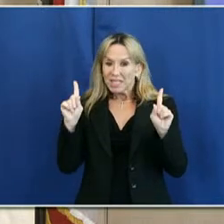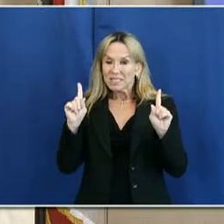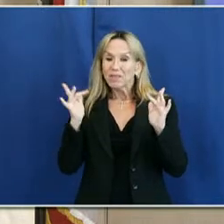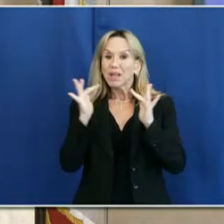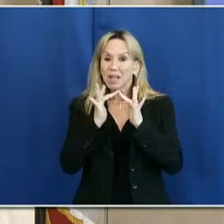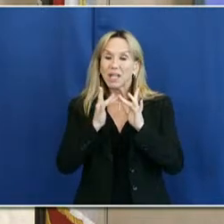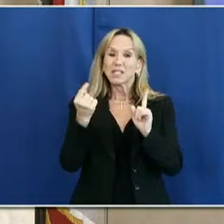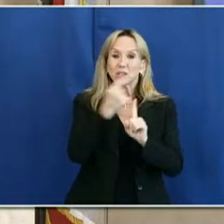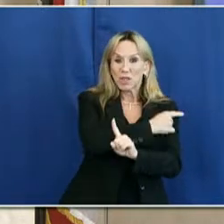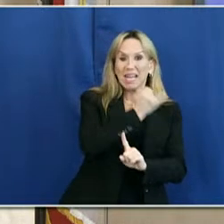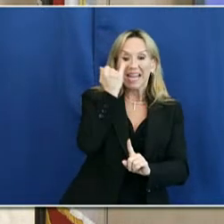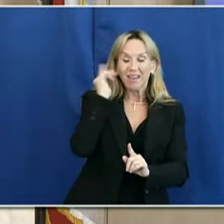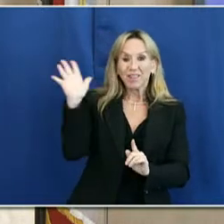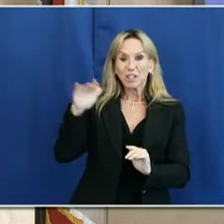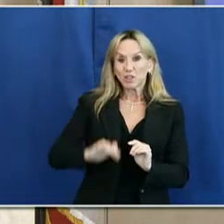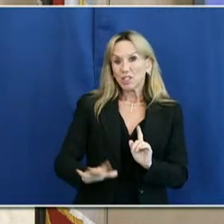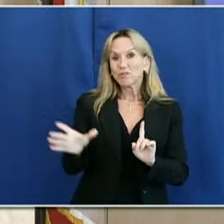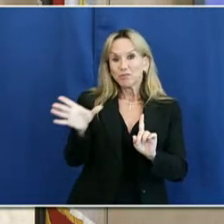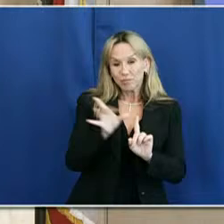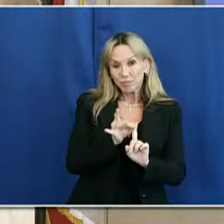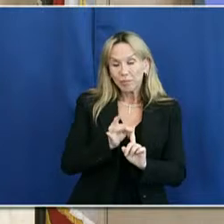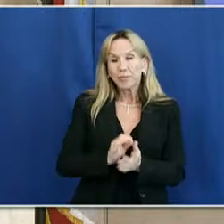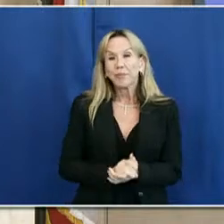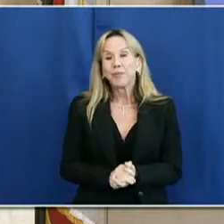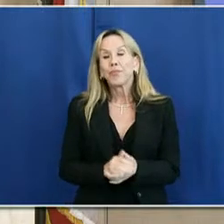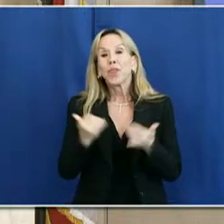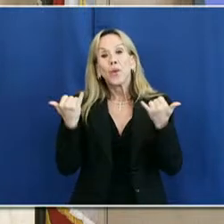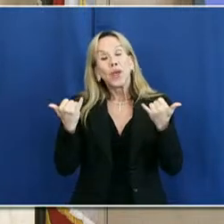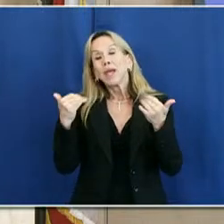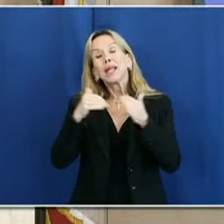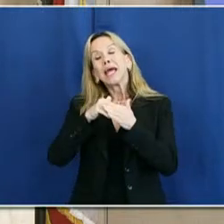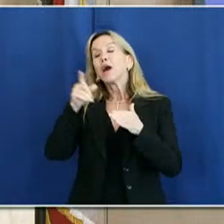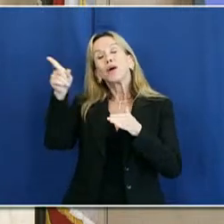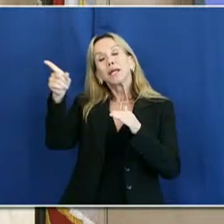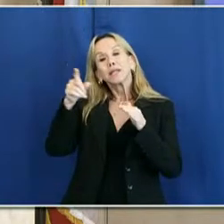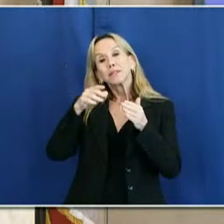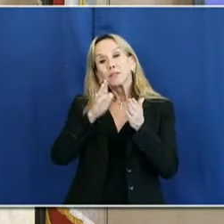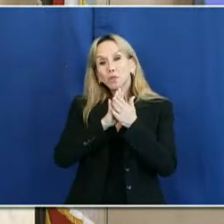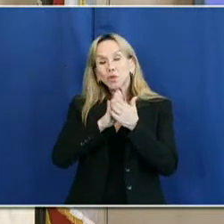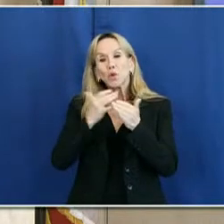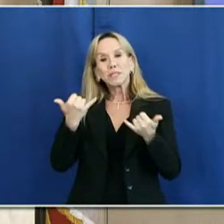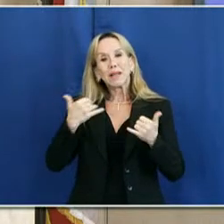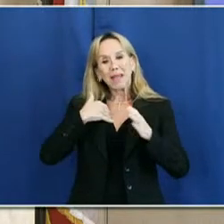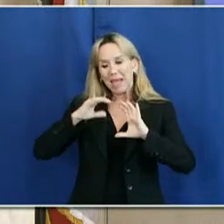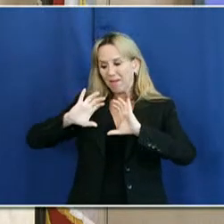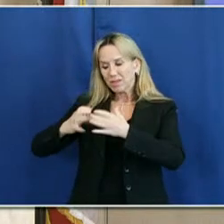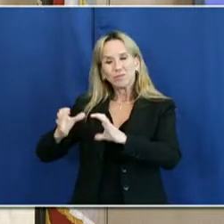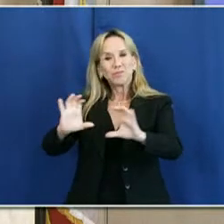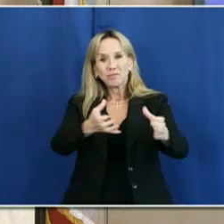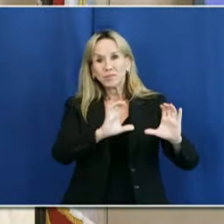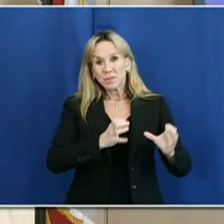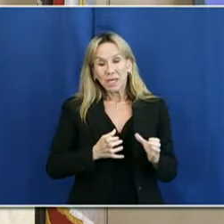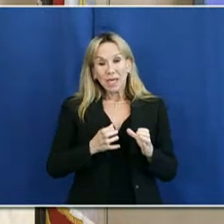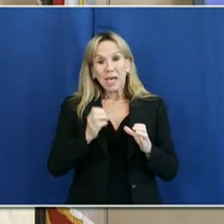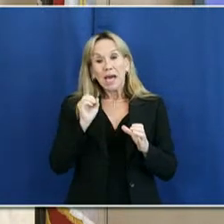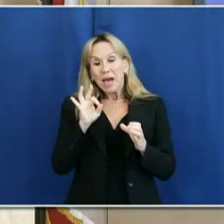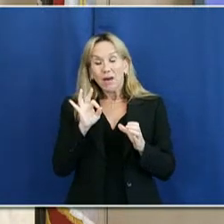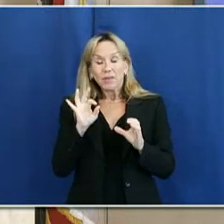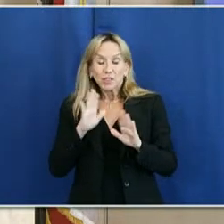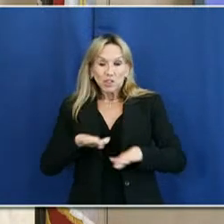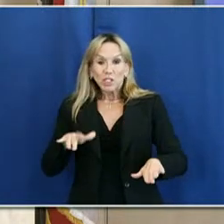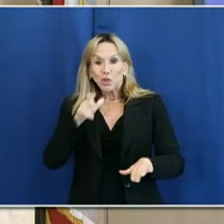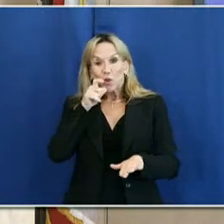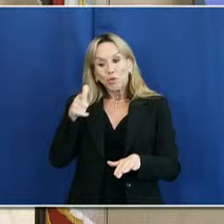The systems that are being set up in the schools so that there are cohorts of children that are known to be learning